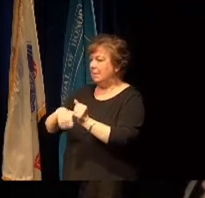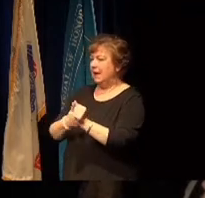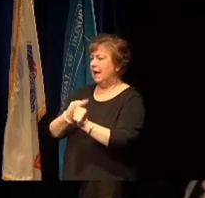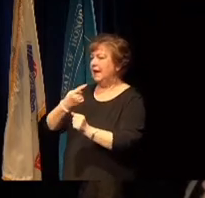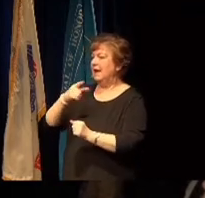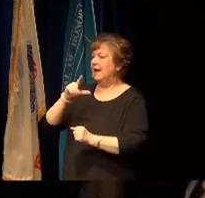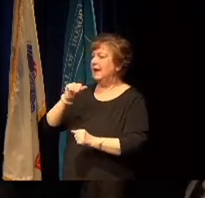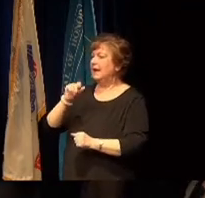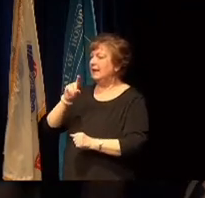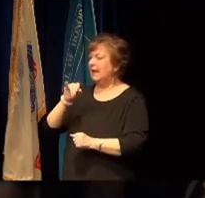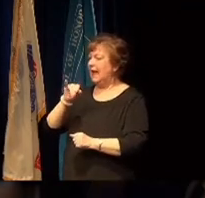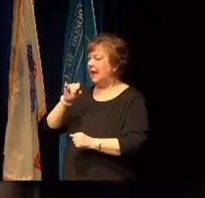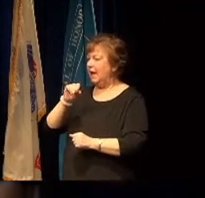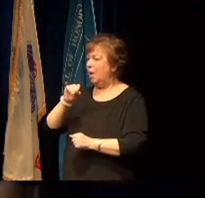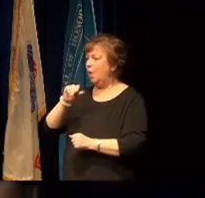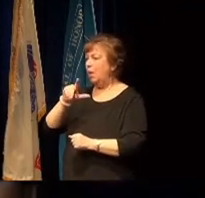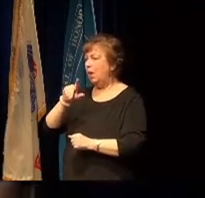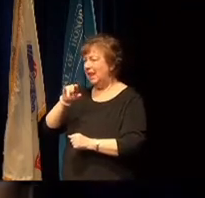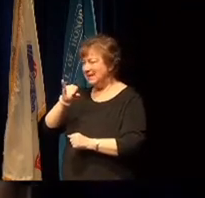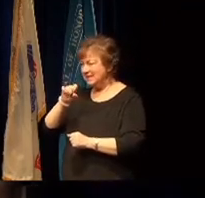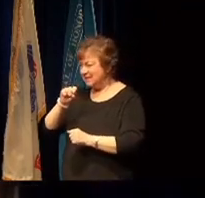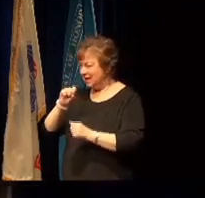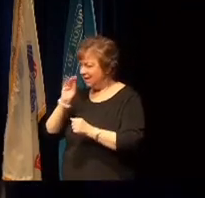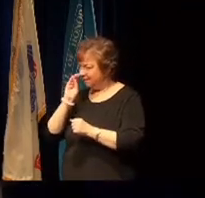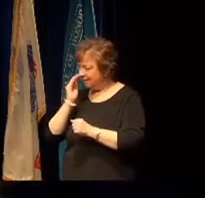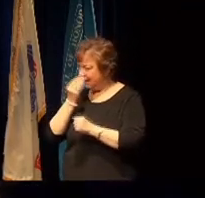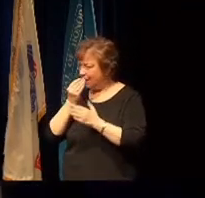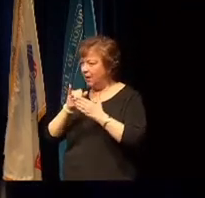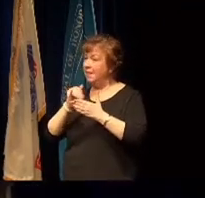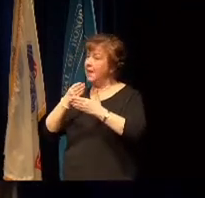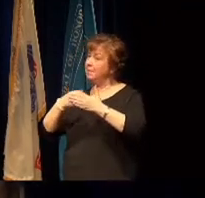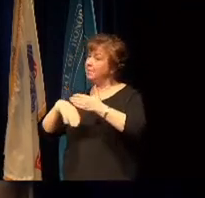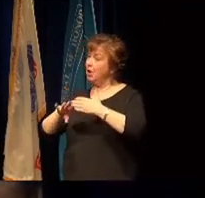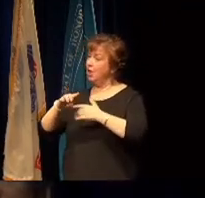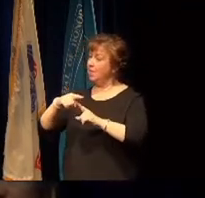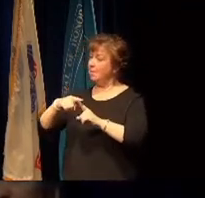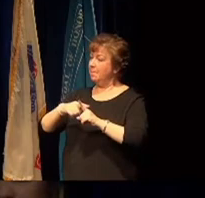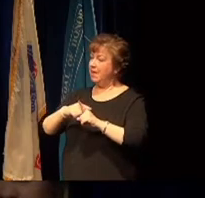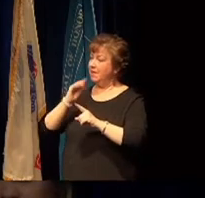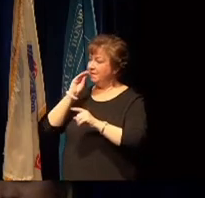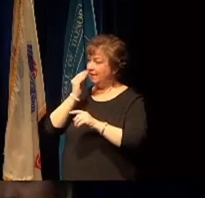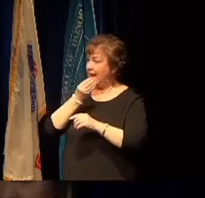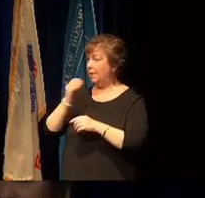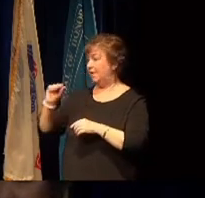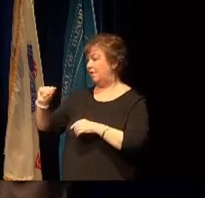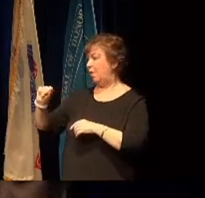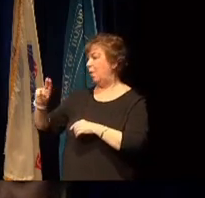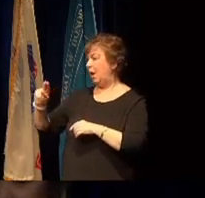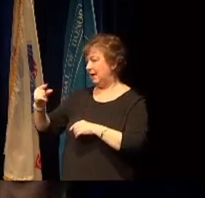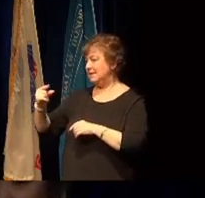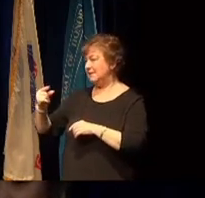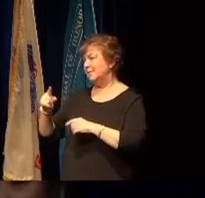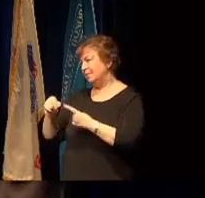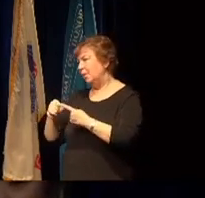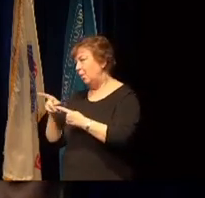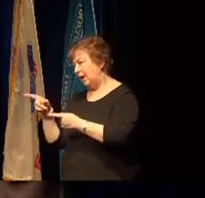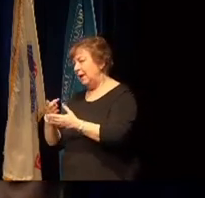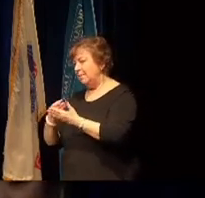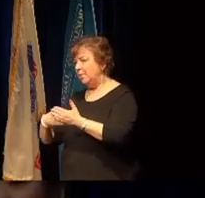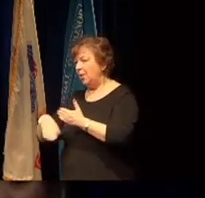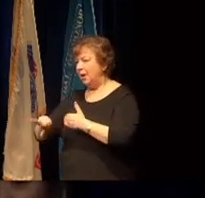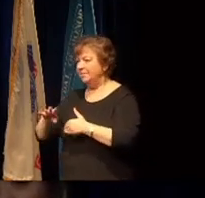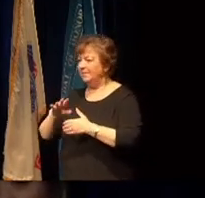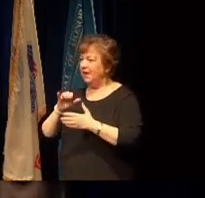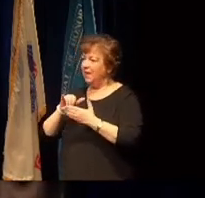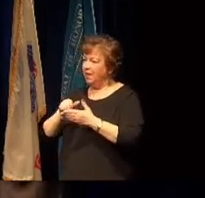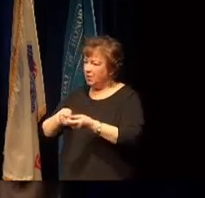month flower for August in which my papa was born. It is said that these sword-shaped flowers were meant to pierce the heart of